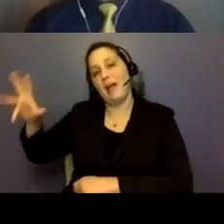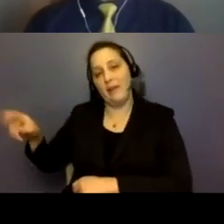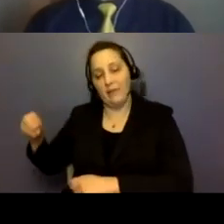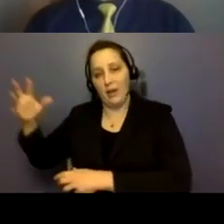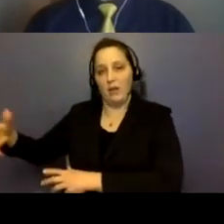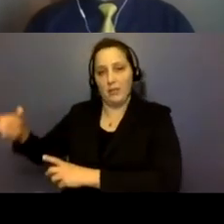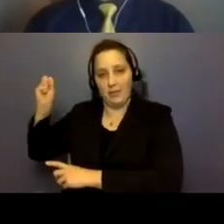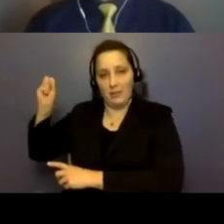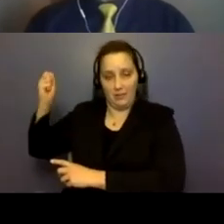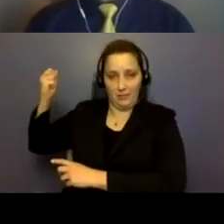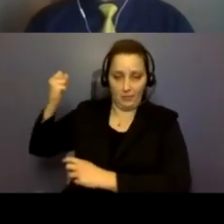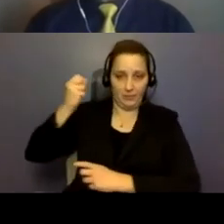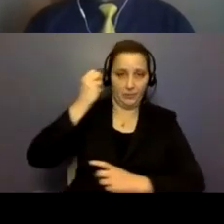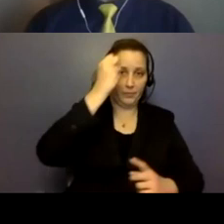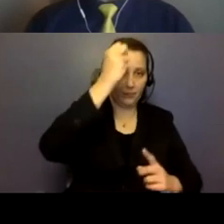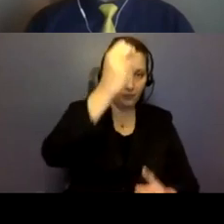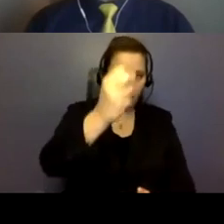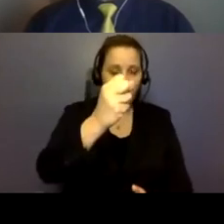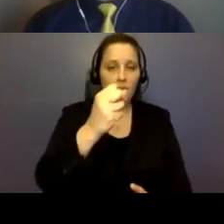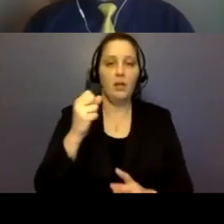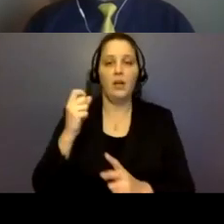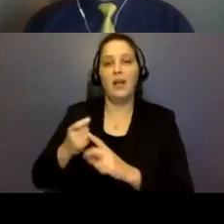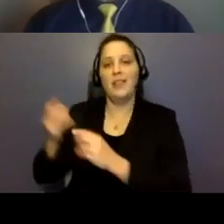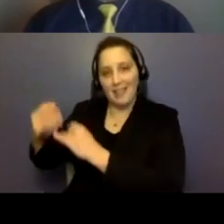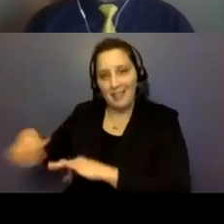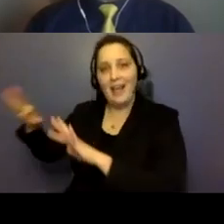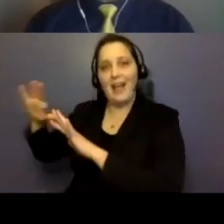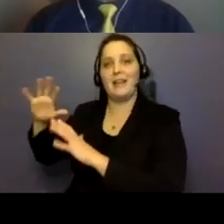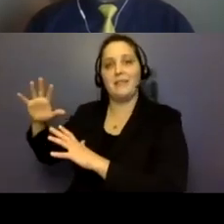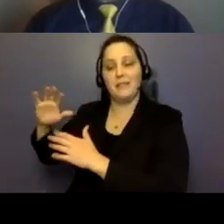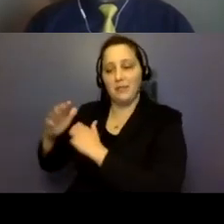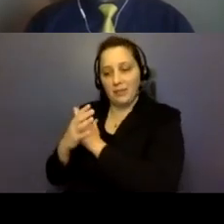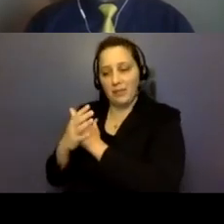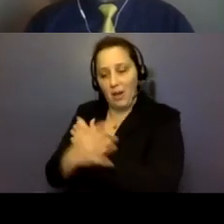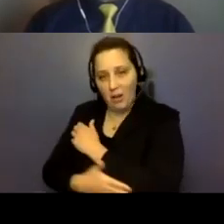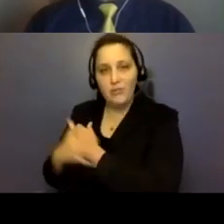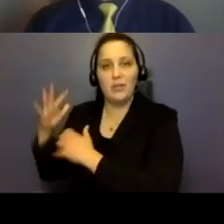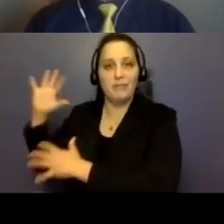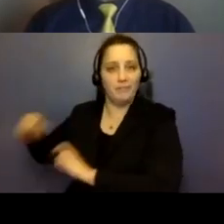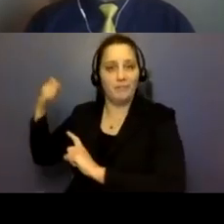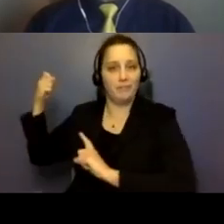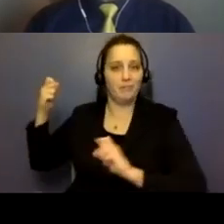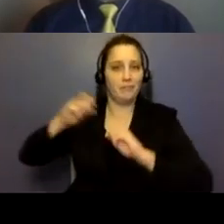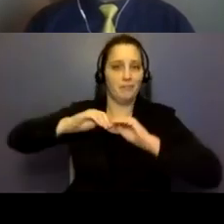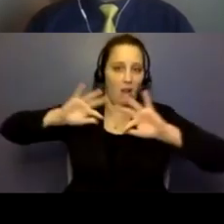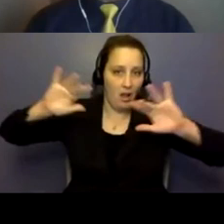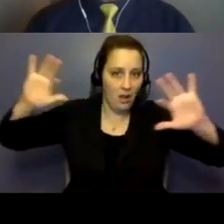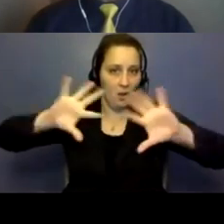country and taken from their land and you know, put about the world.